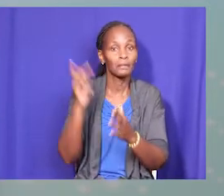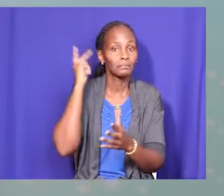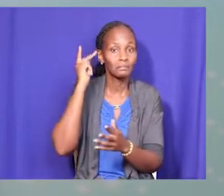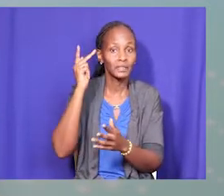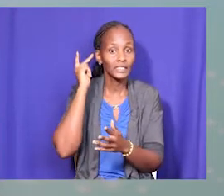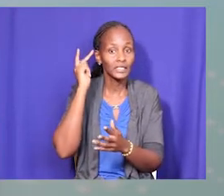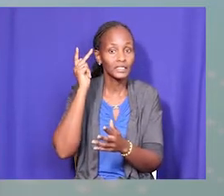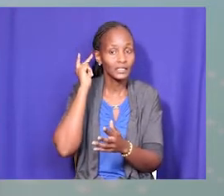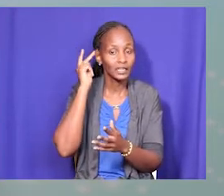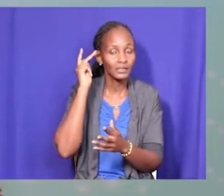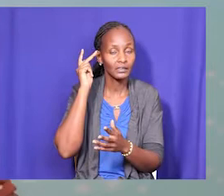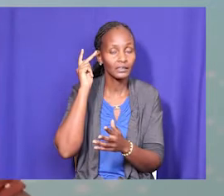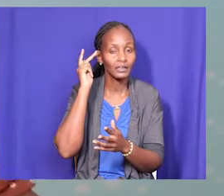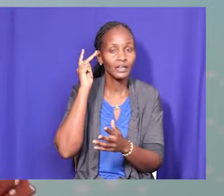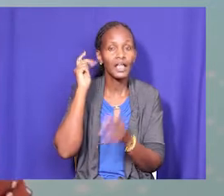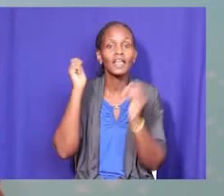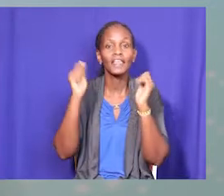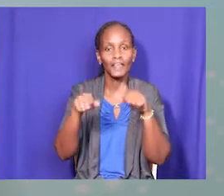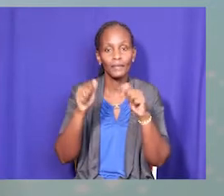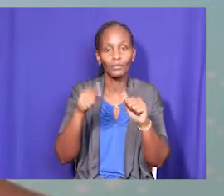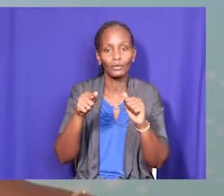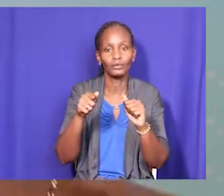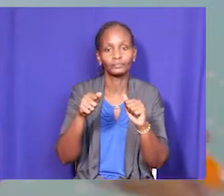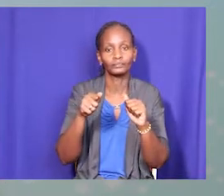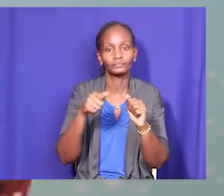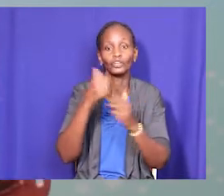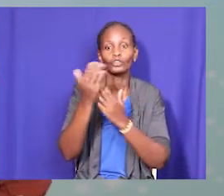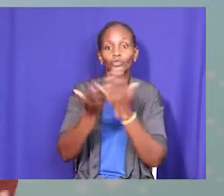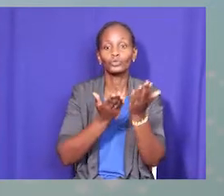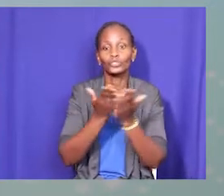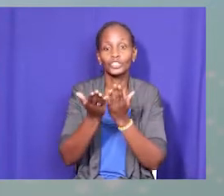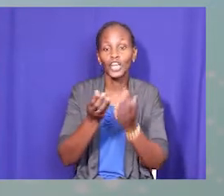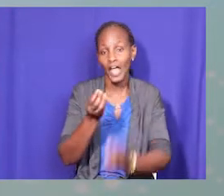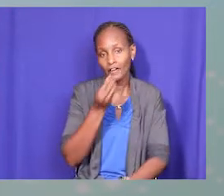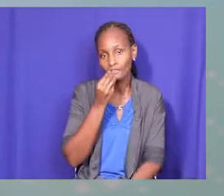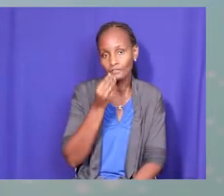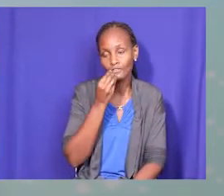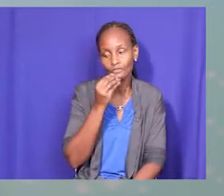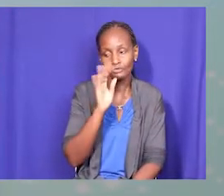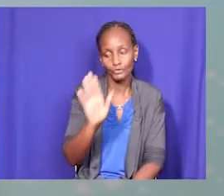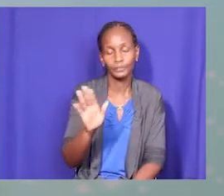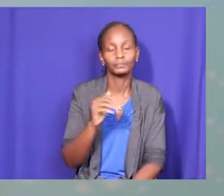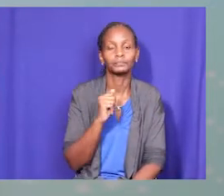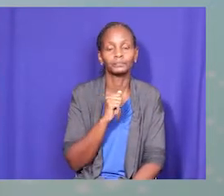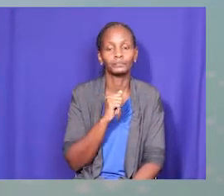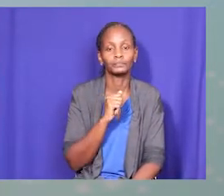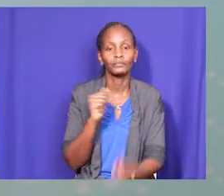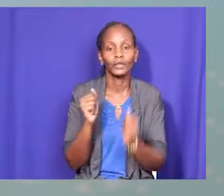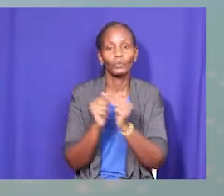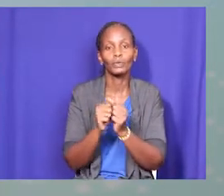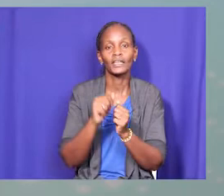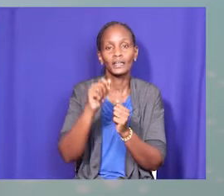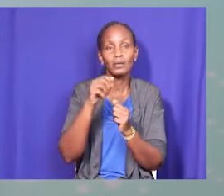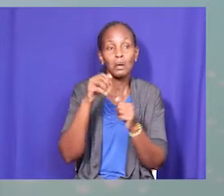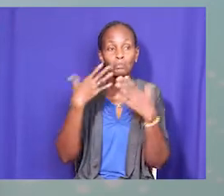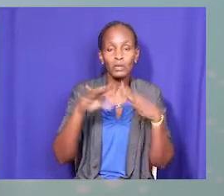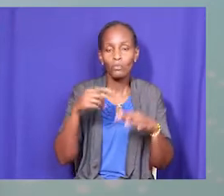Peter was able to share his food with the